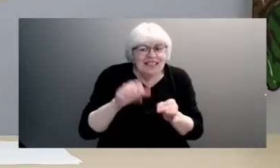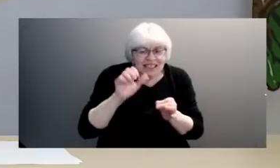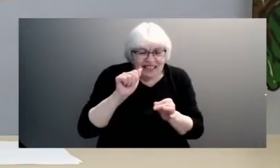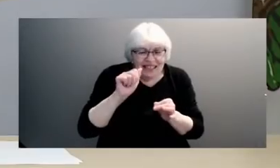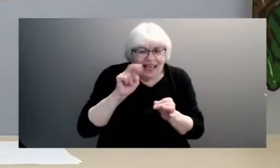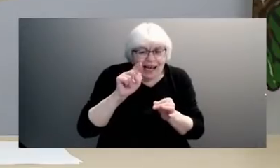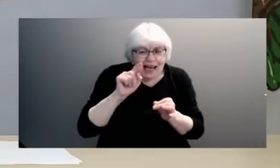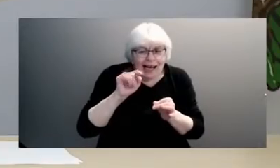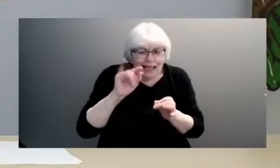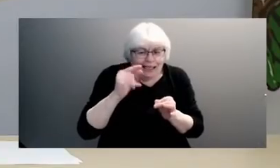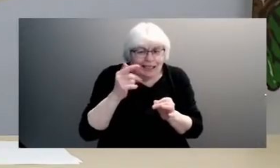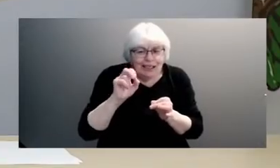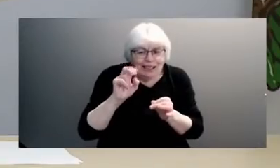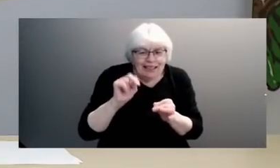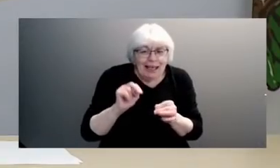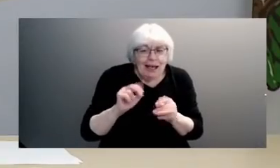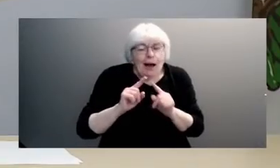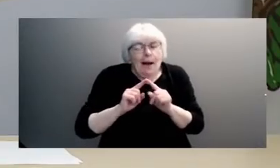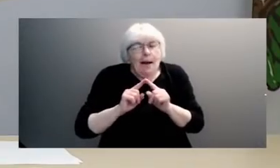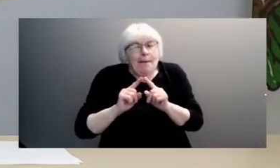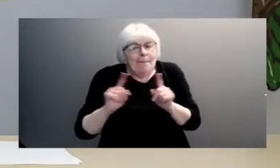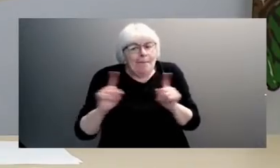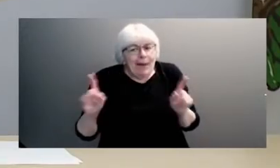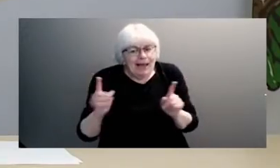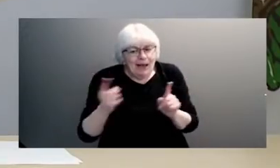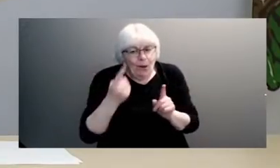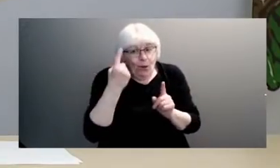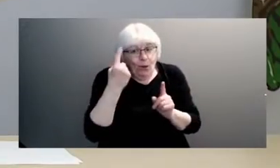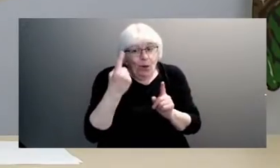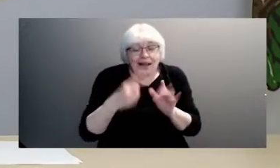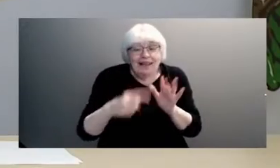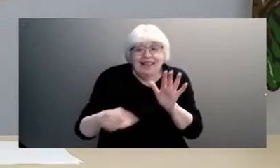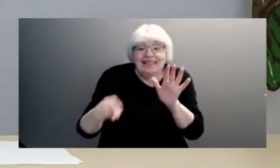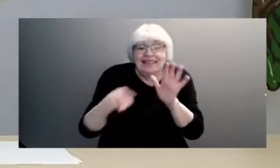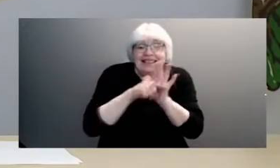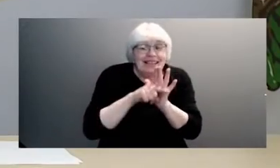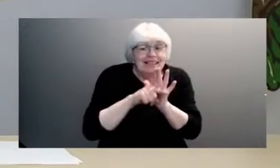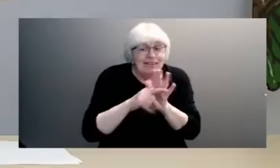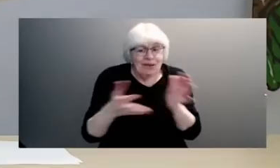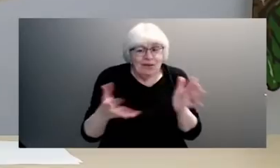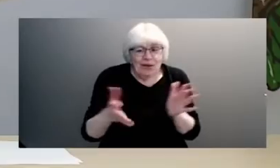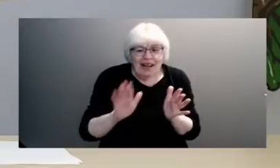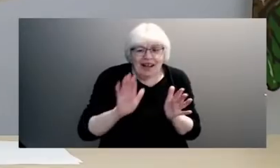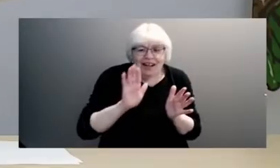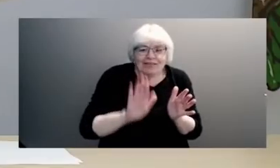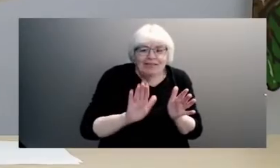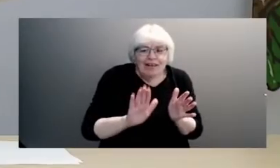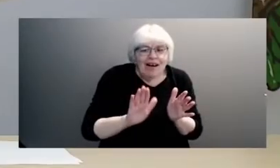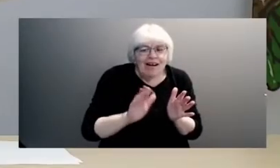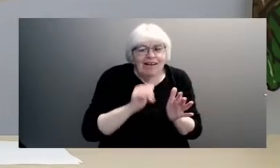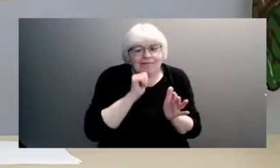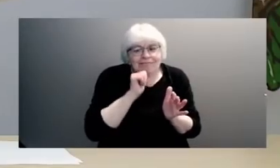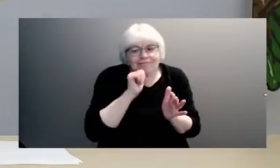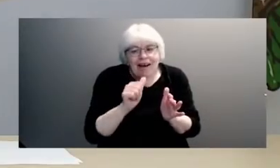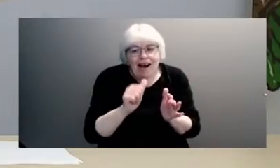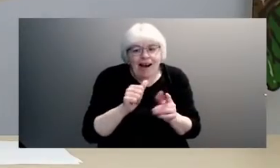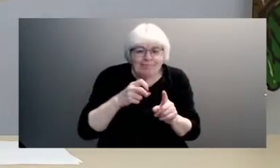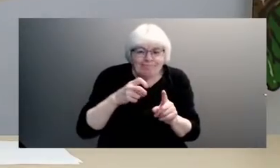for the antigen tests, and that's whether you're symptomatic or asymptomatic. The sensitivity is not as good.